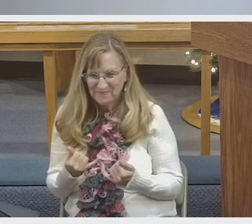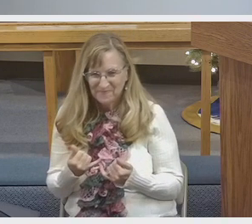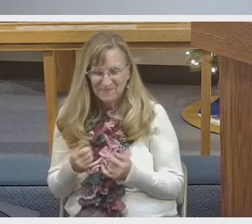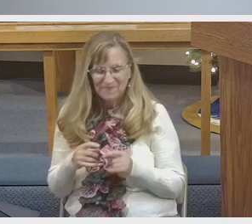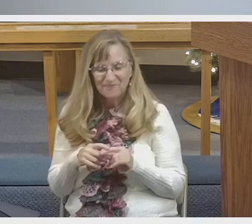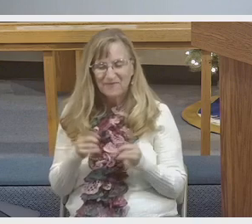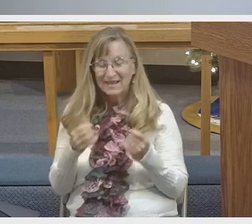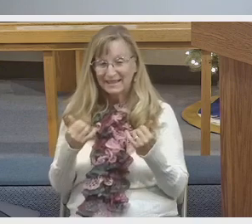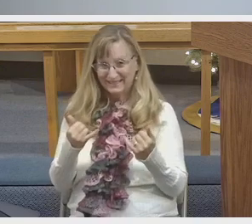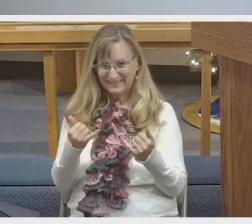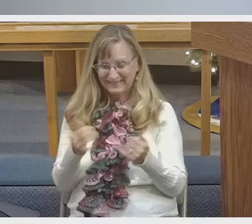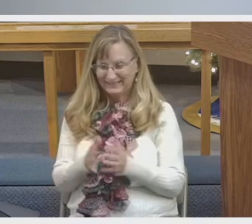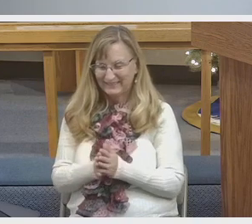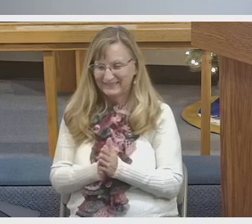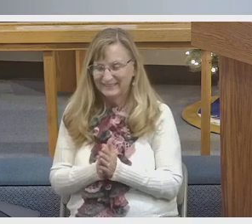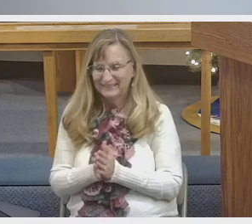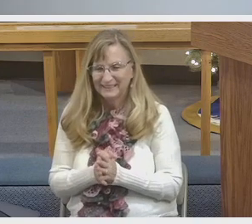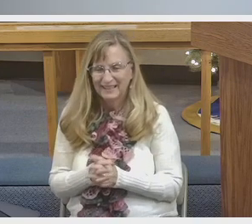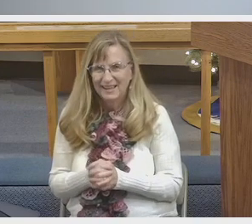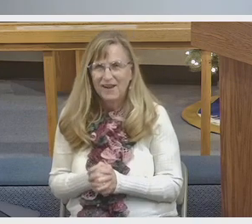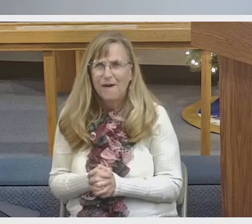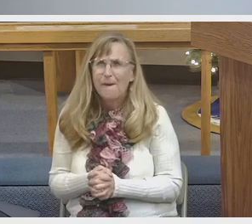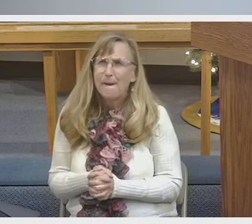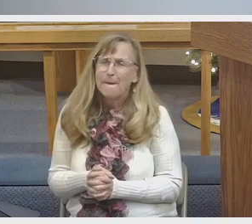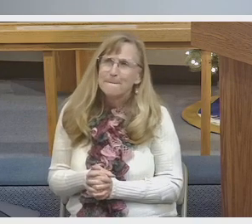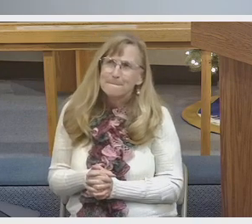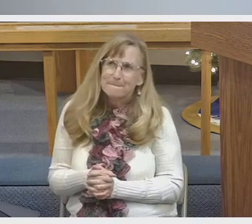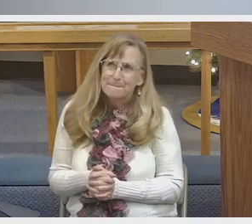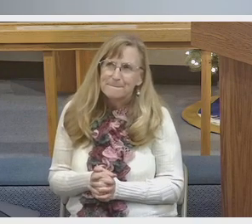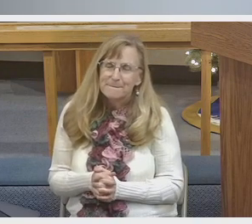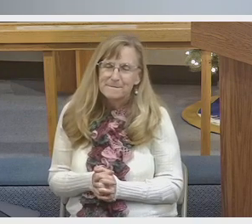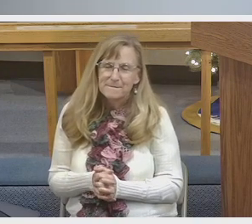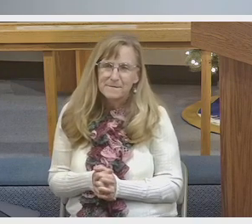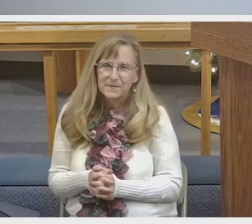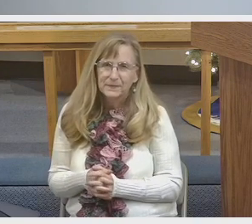I was used to not really appreciate this Sunday too much.